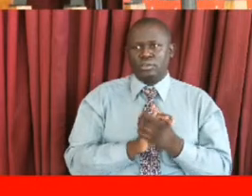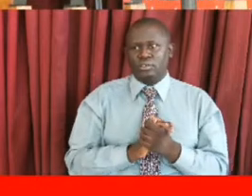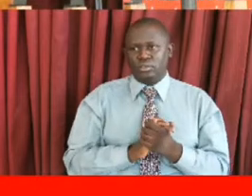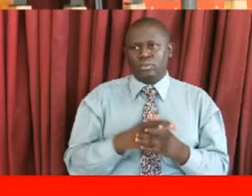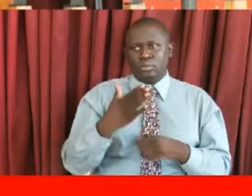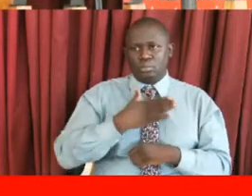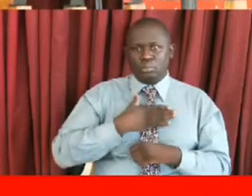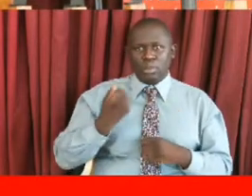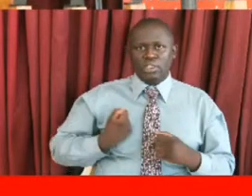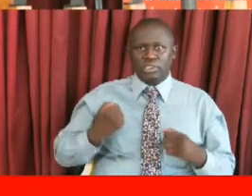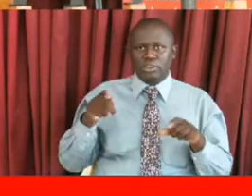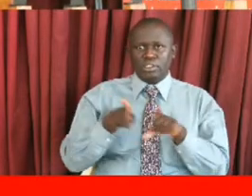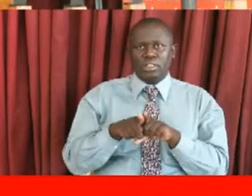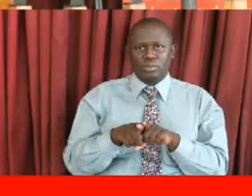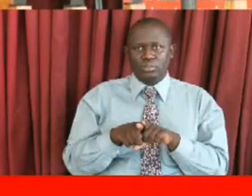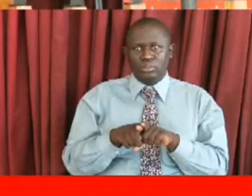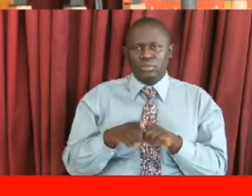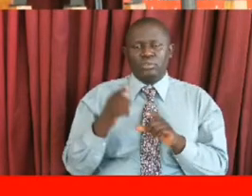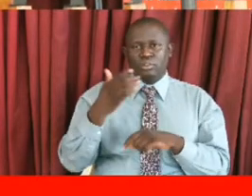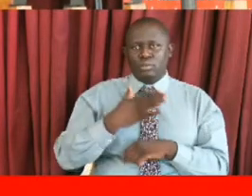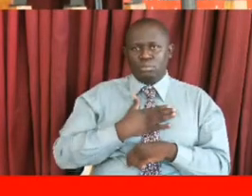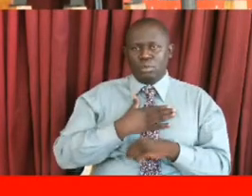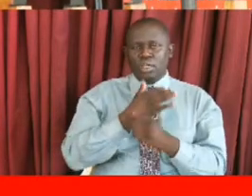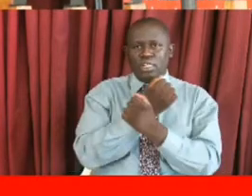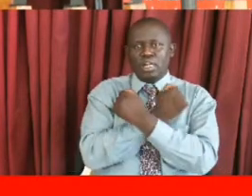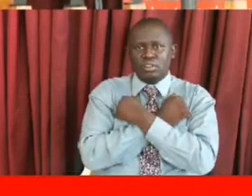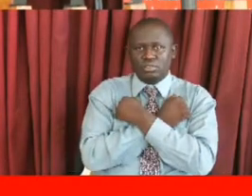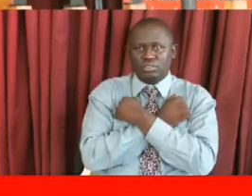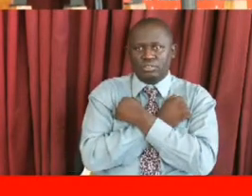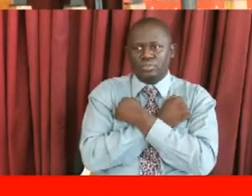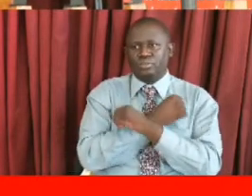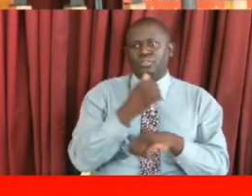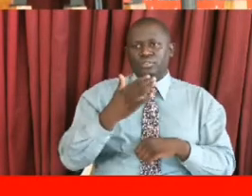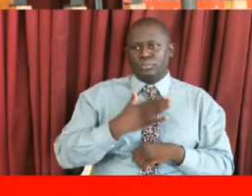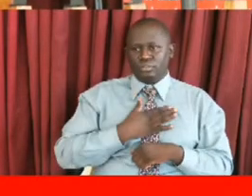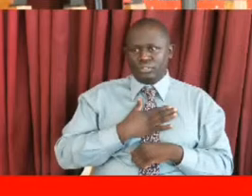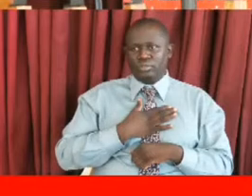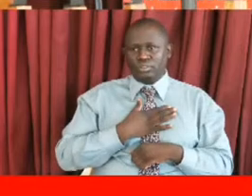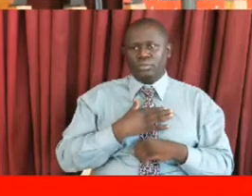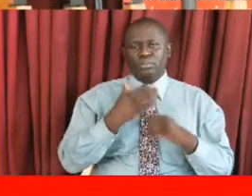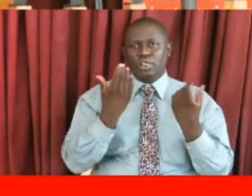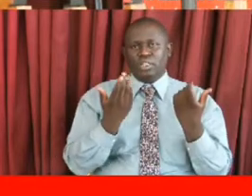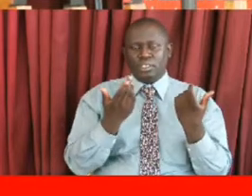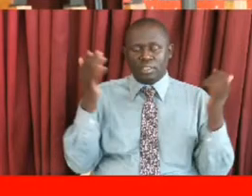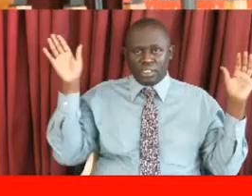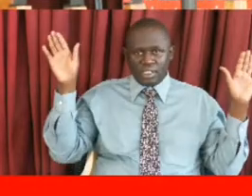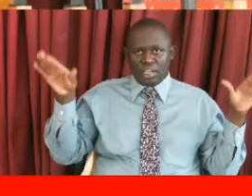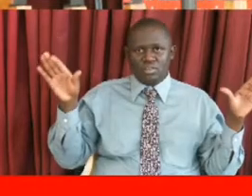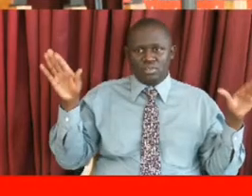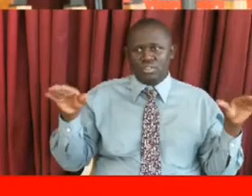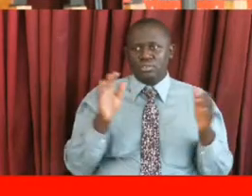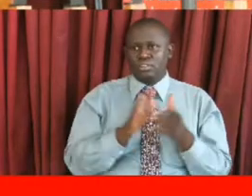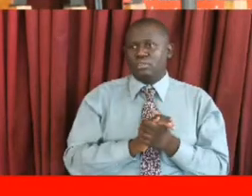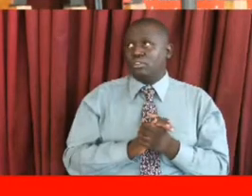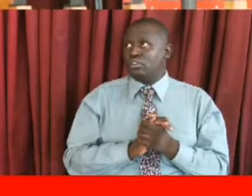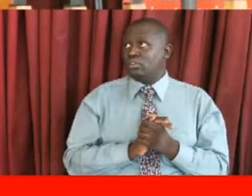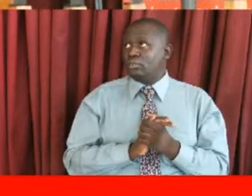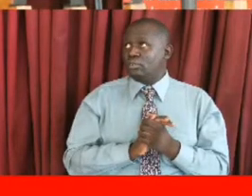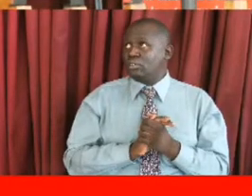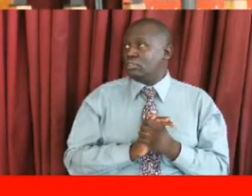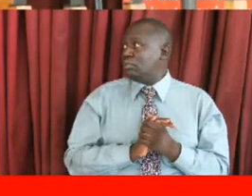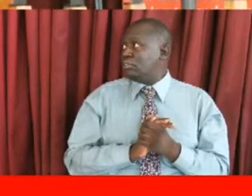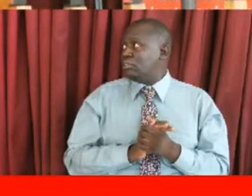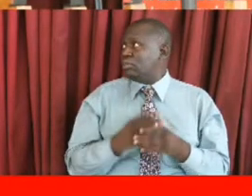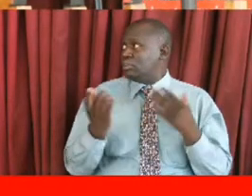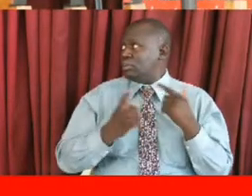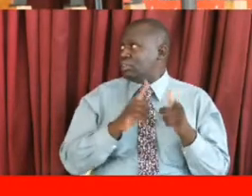my sister my love my D by they you men who are not romantic I I don't